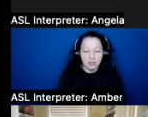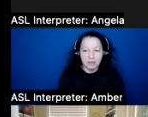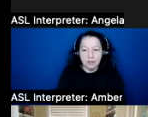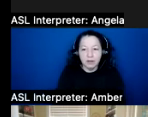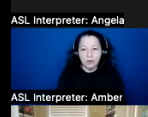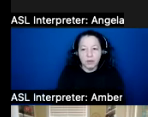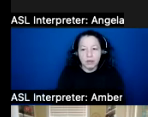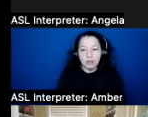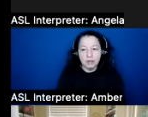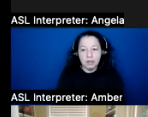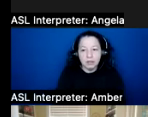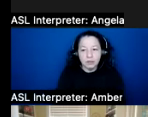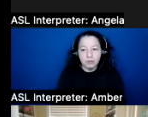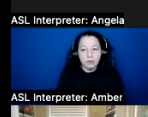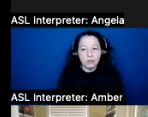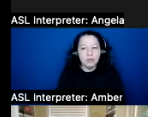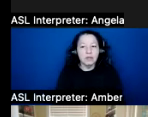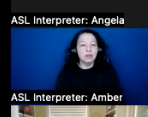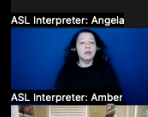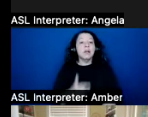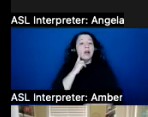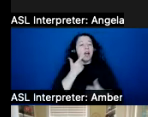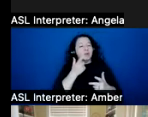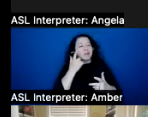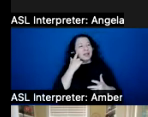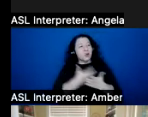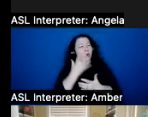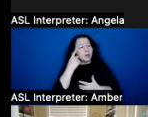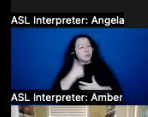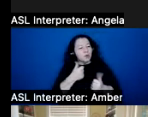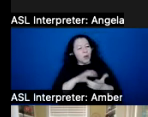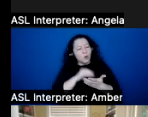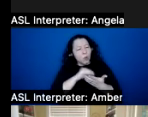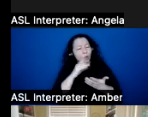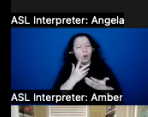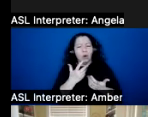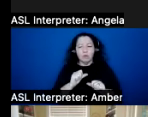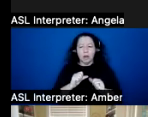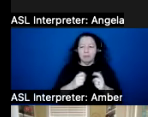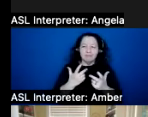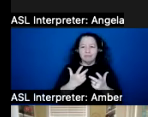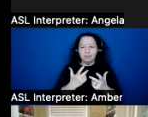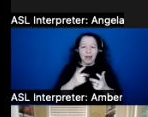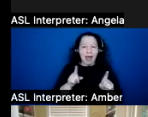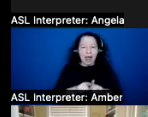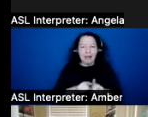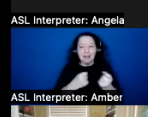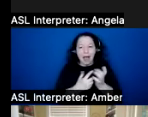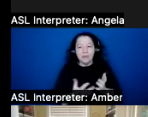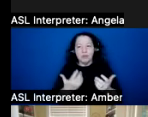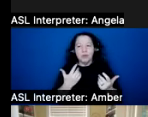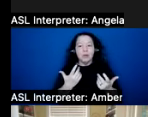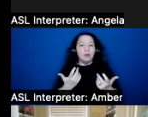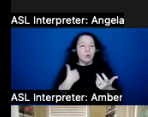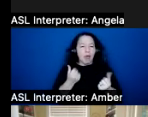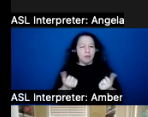to learn it, like, you know, and so I can't imagine like trying to be an advocate. And so, I mean, we have so many, um, like as